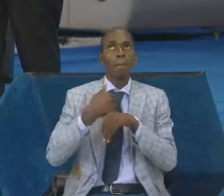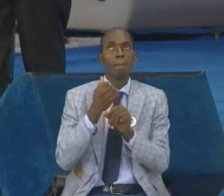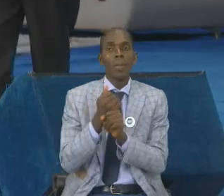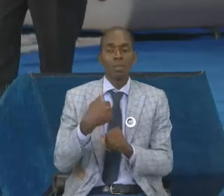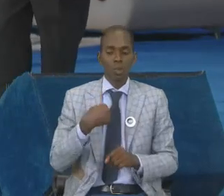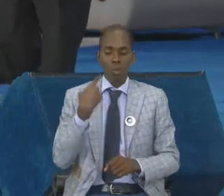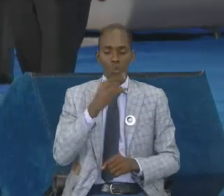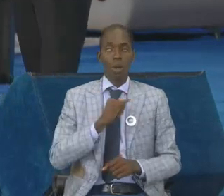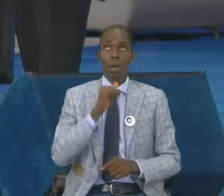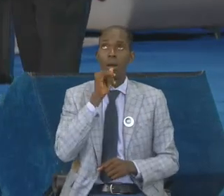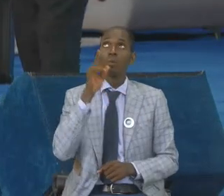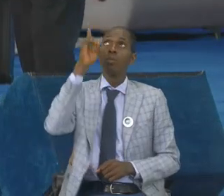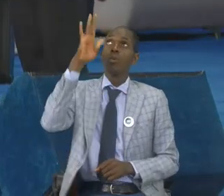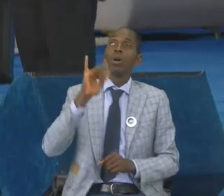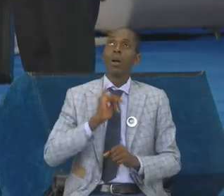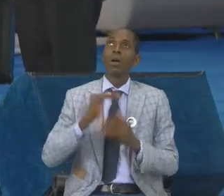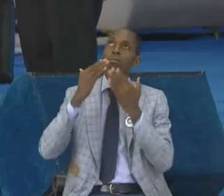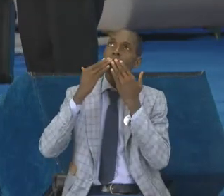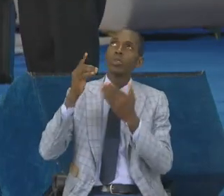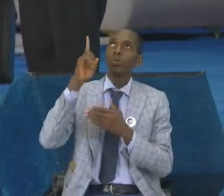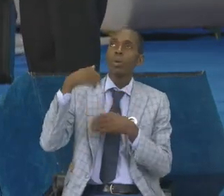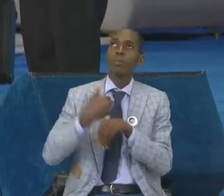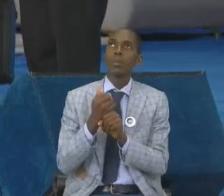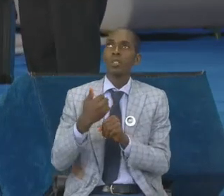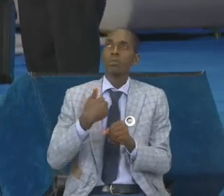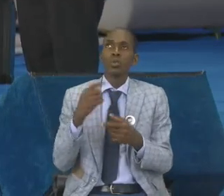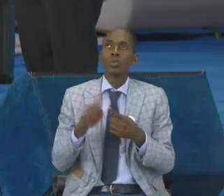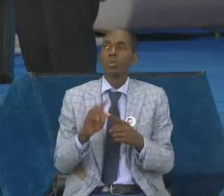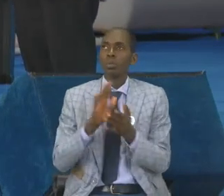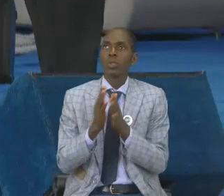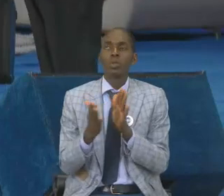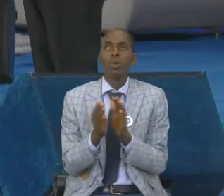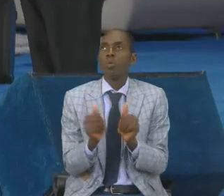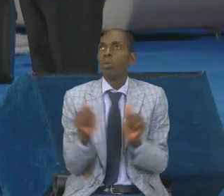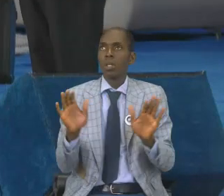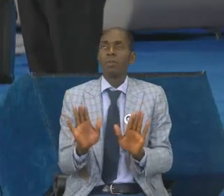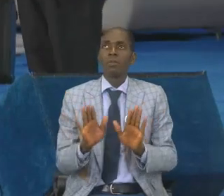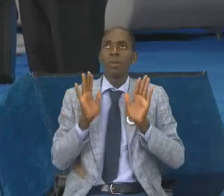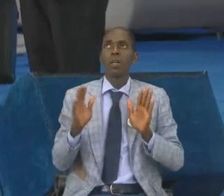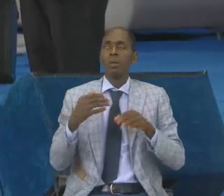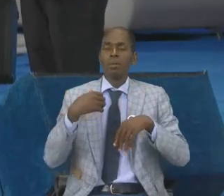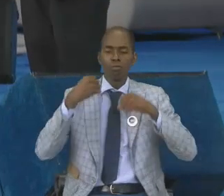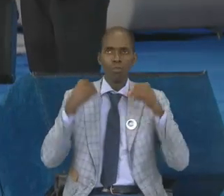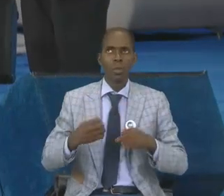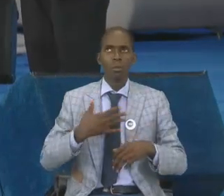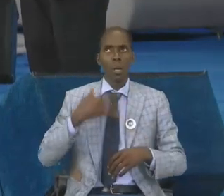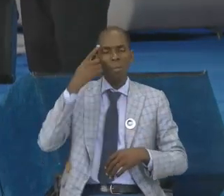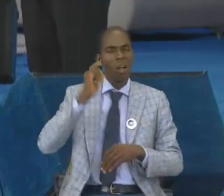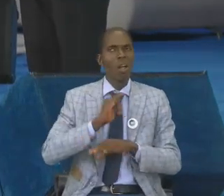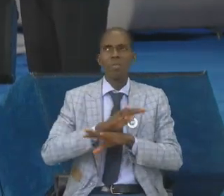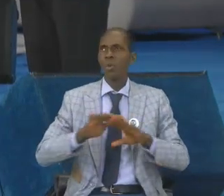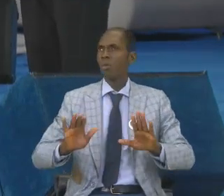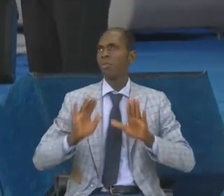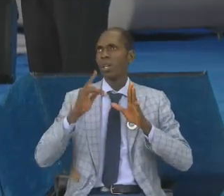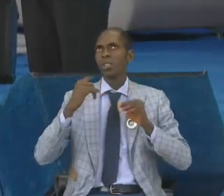am. God, I thank you. You have made me fearless. You have toughened my mind, and I don't fear all those presidents